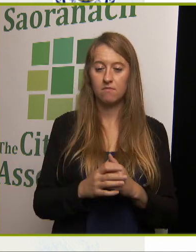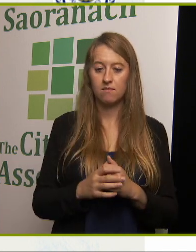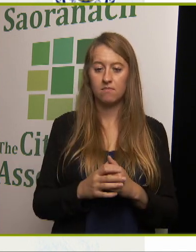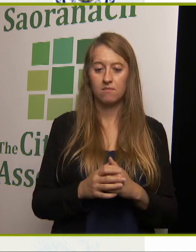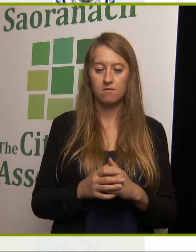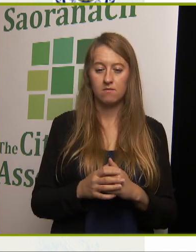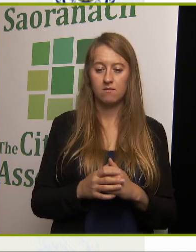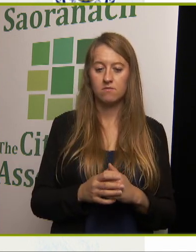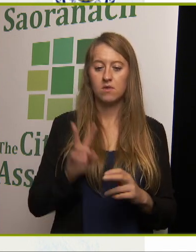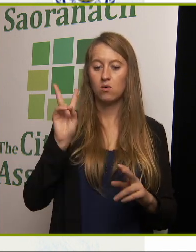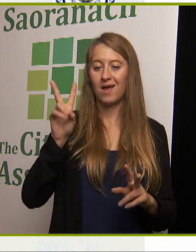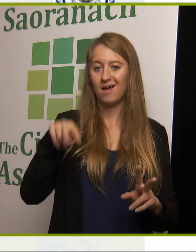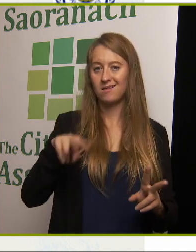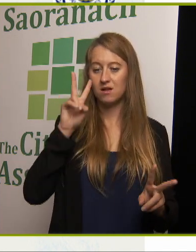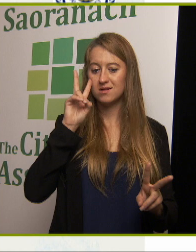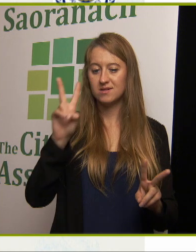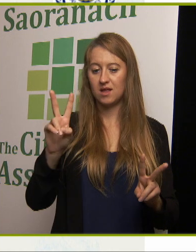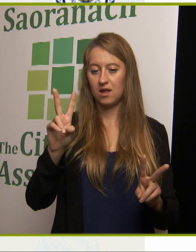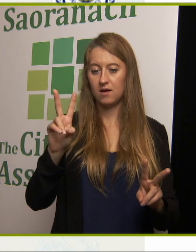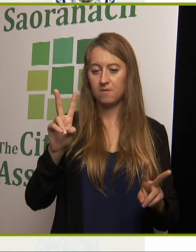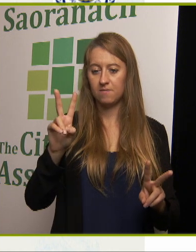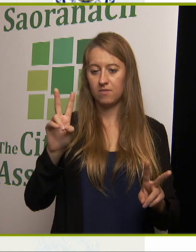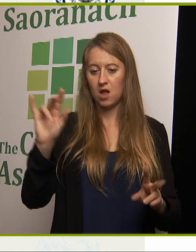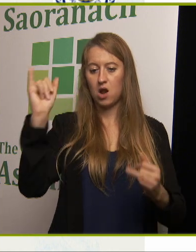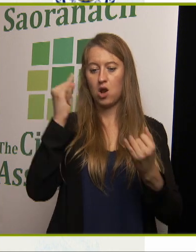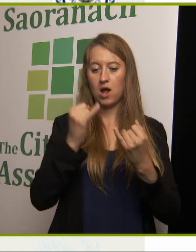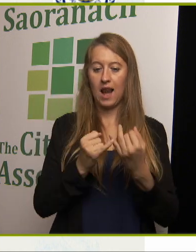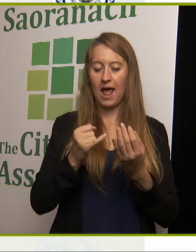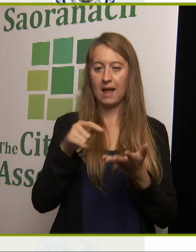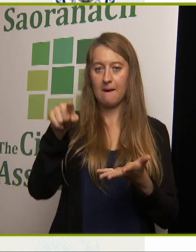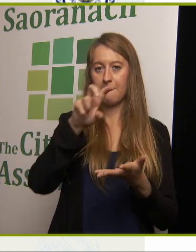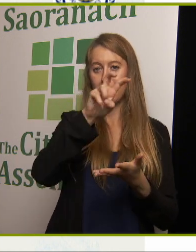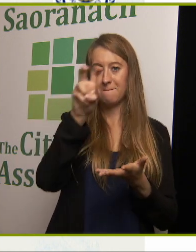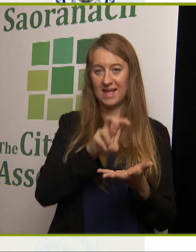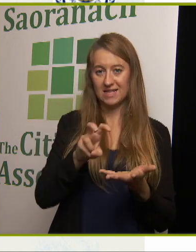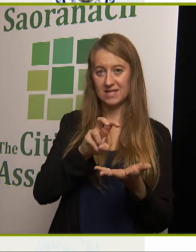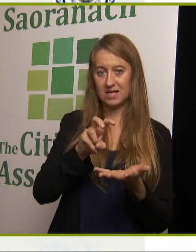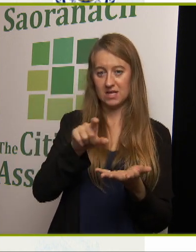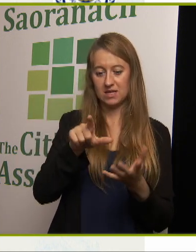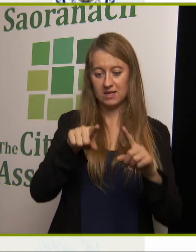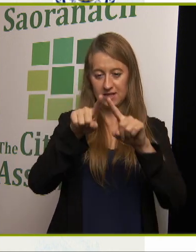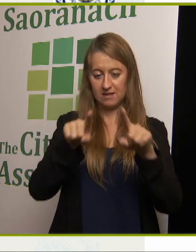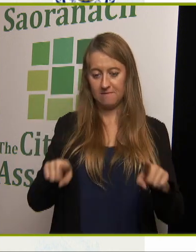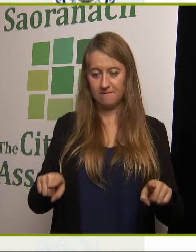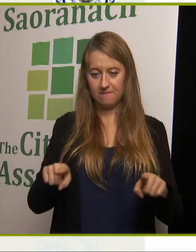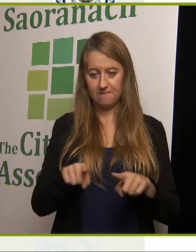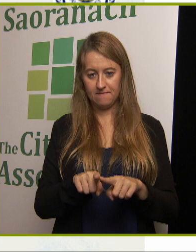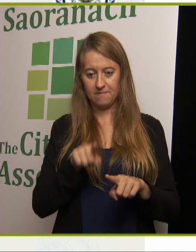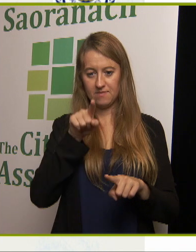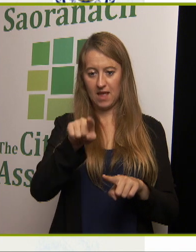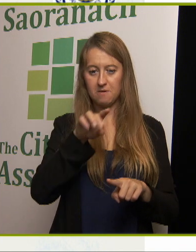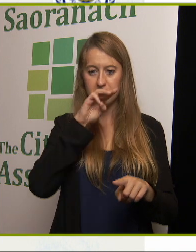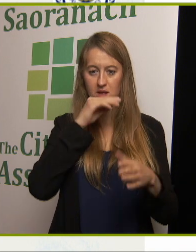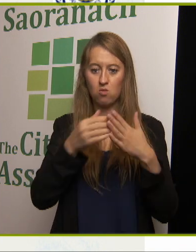image here, you can see the pizza slice is our regional arrangement. So that's 16 parties, that's 15 countries